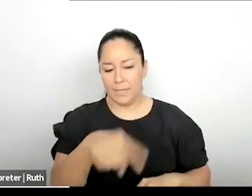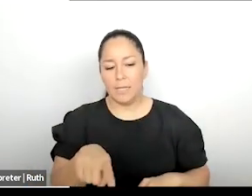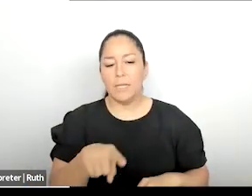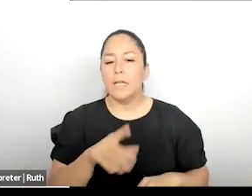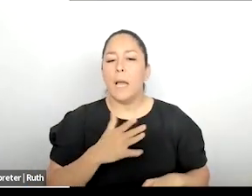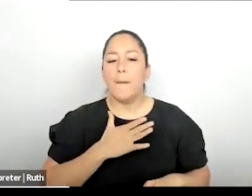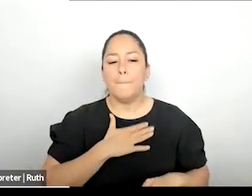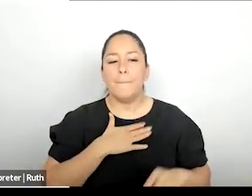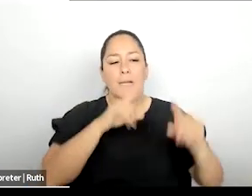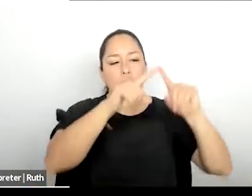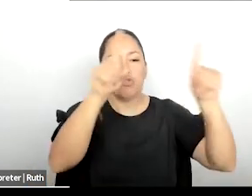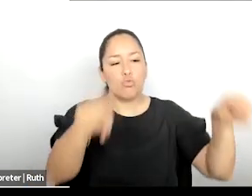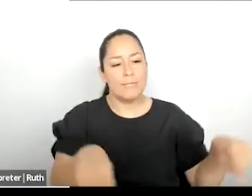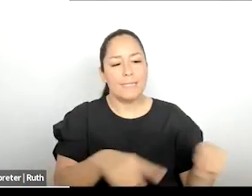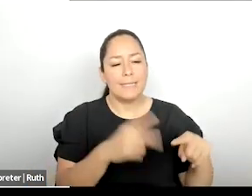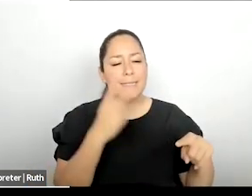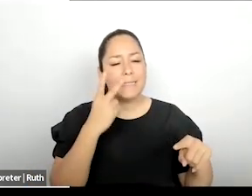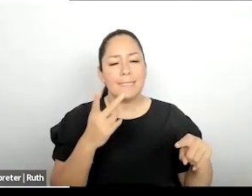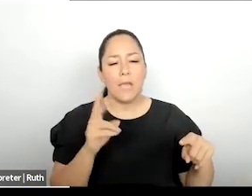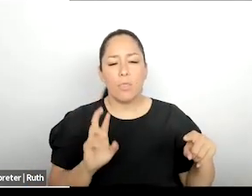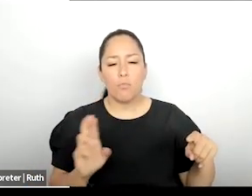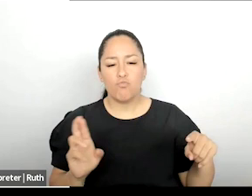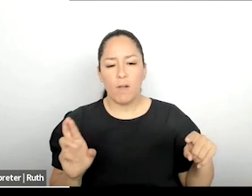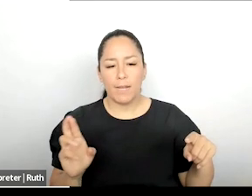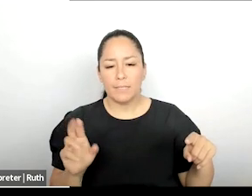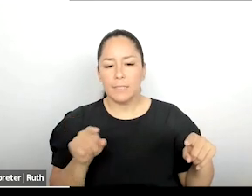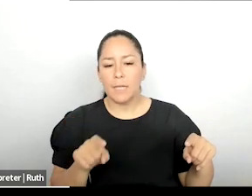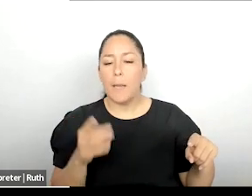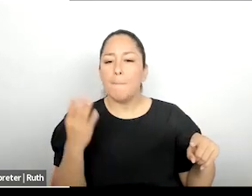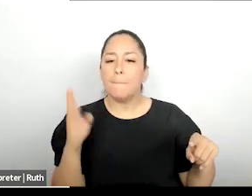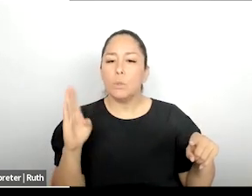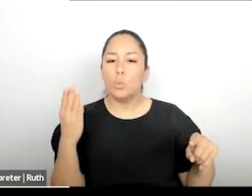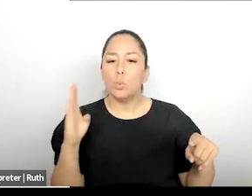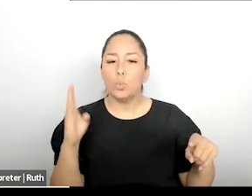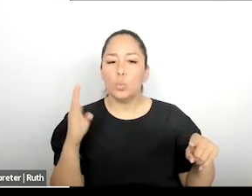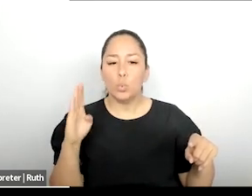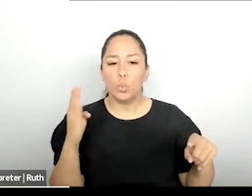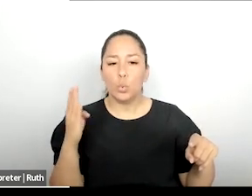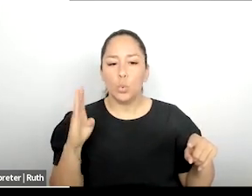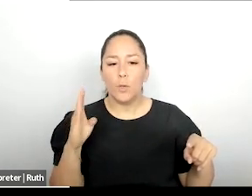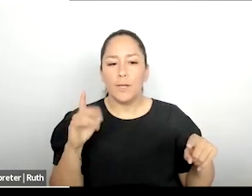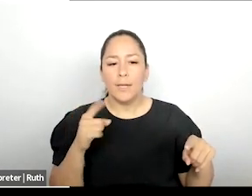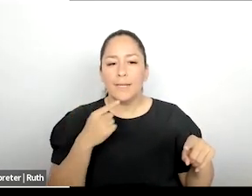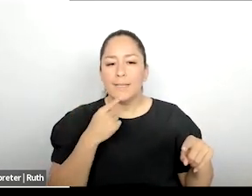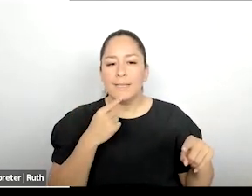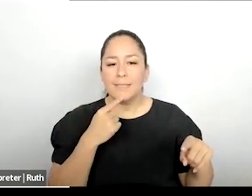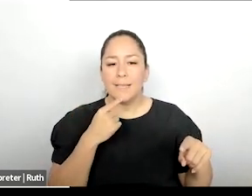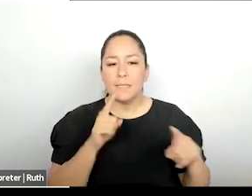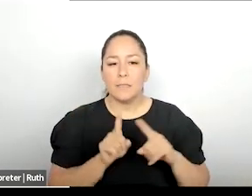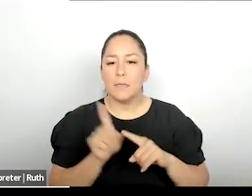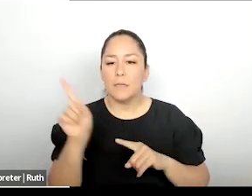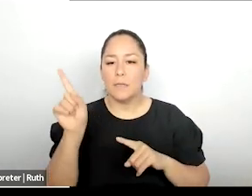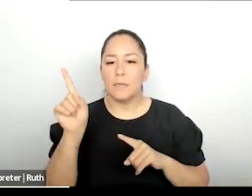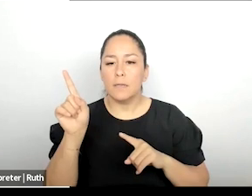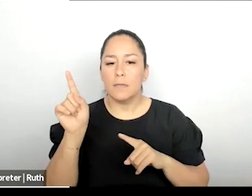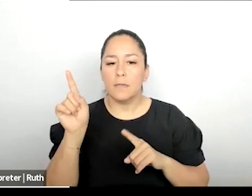my screen, it's all the way at the right end of the screen, the blue image that shows arrows going in multiple